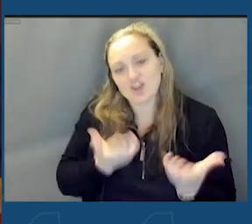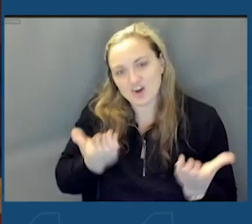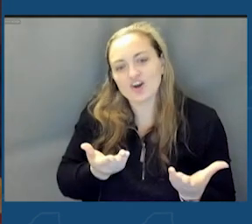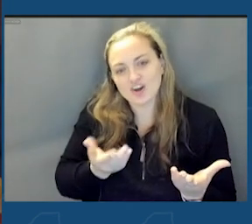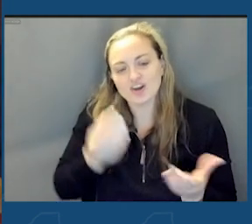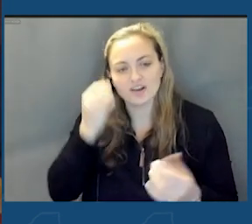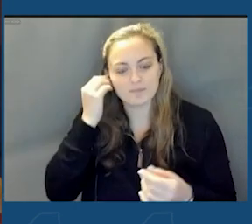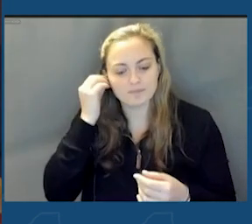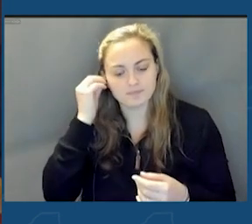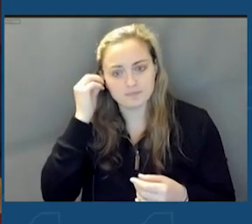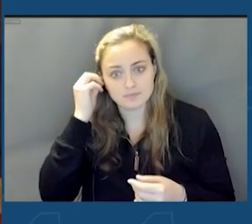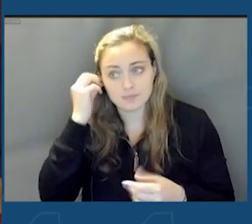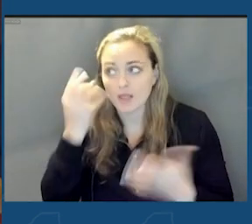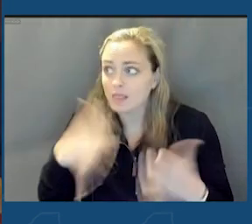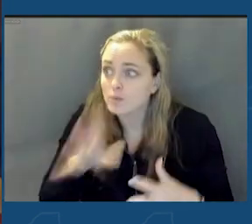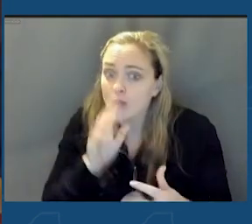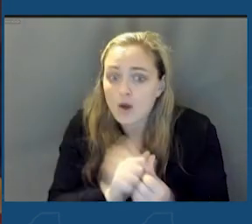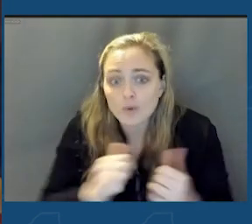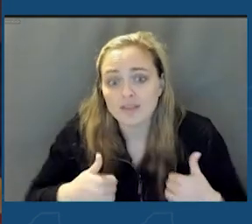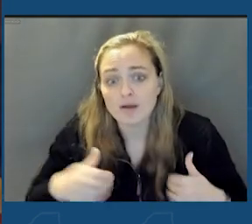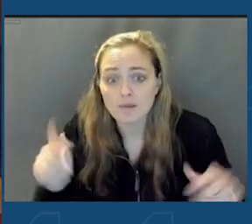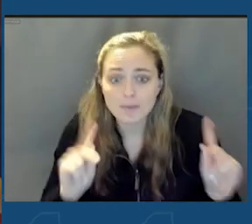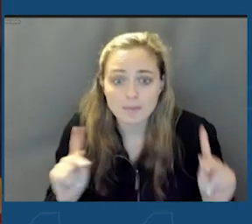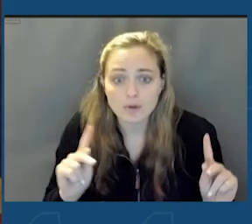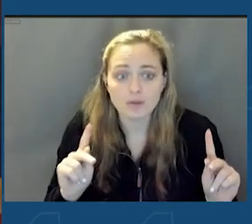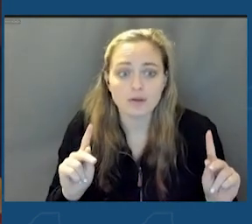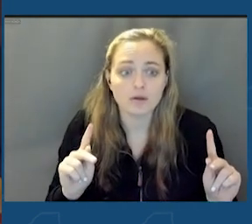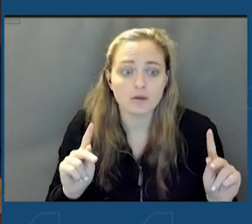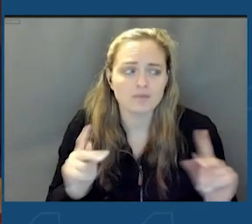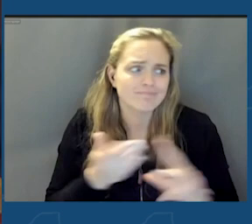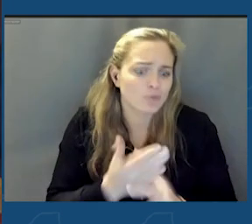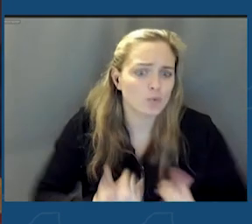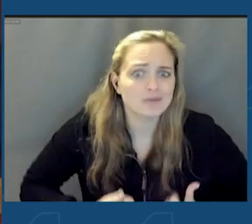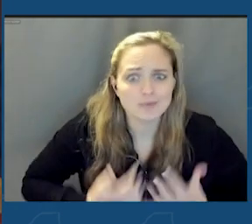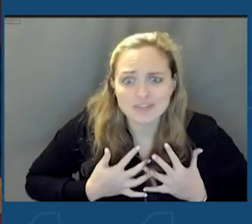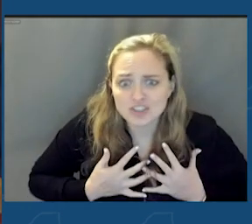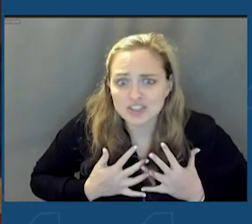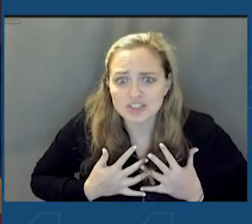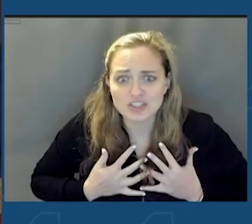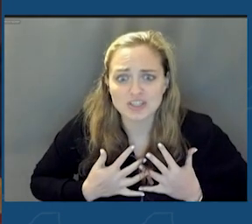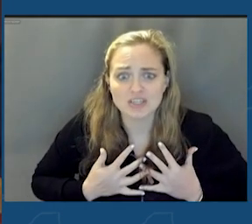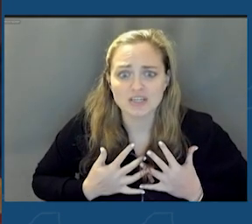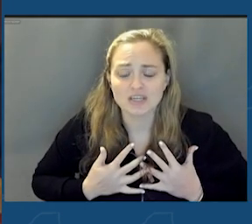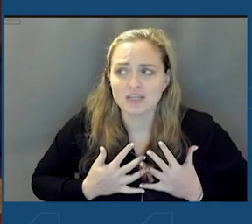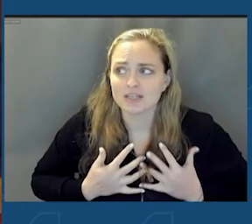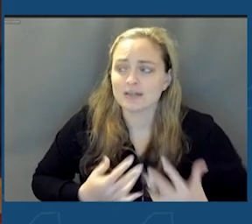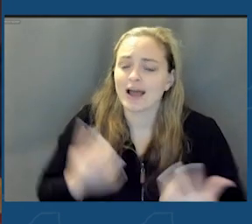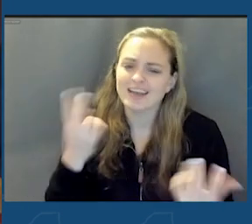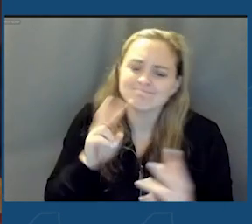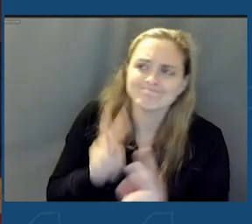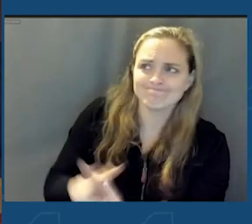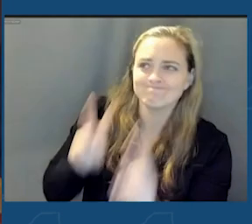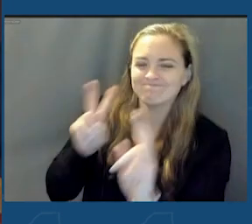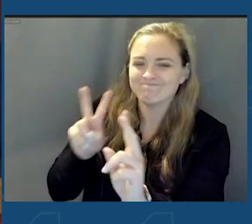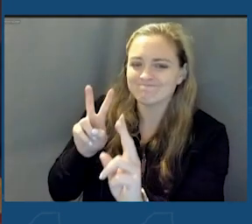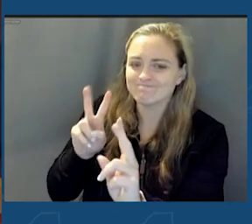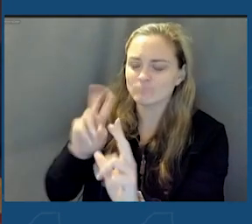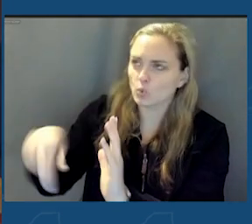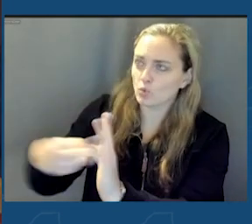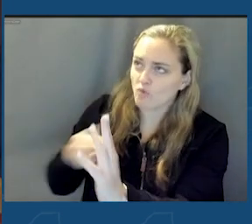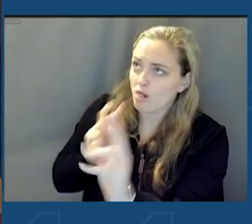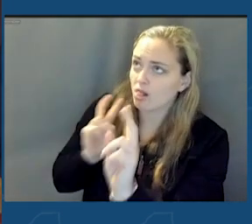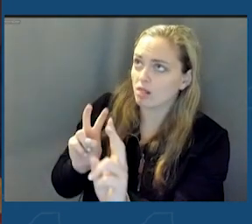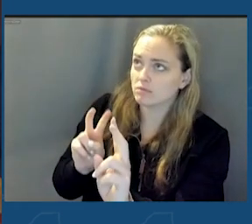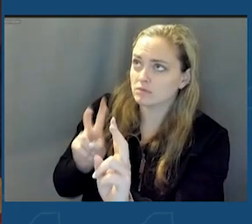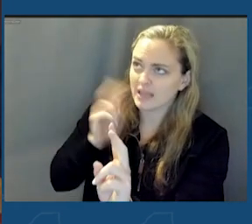him speak to young people about through inspiration and looking up to role models like him.